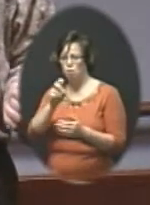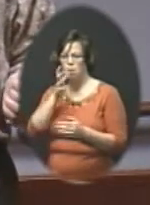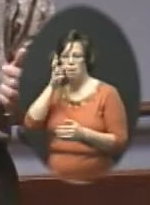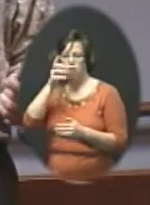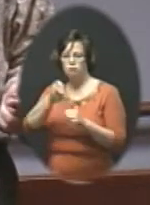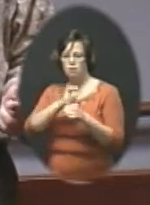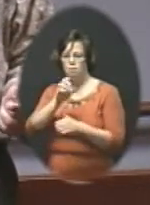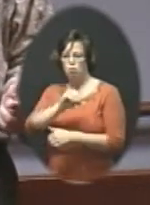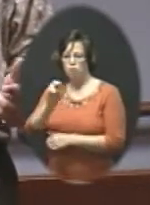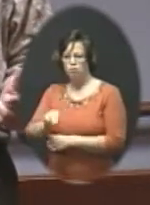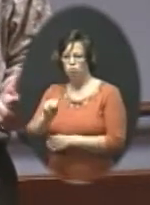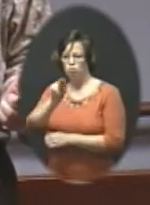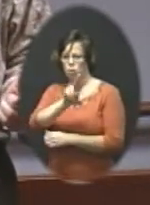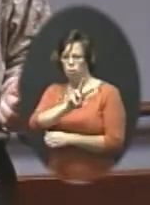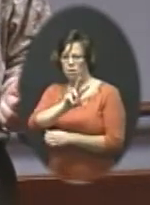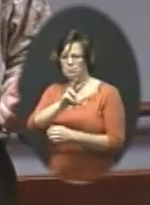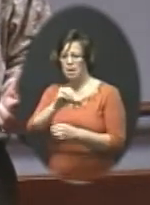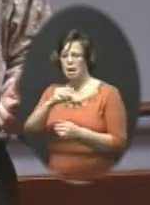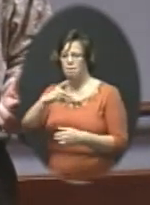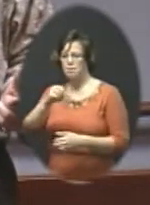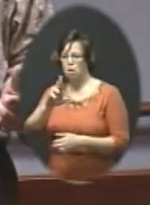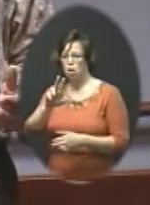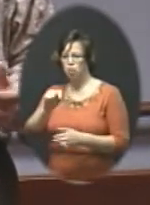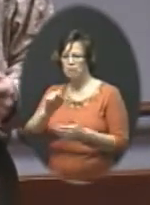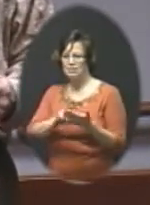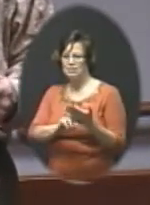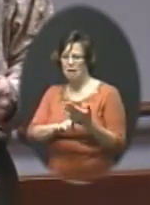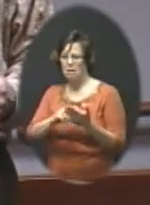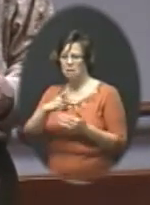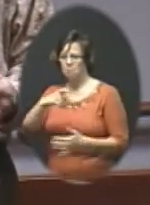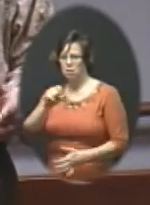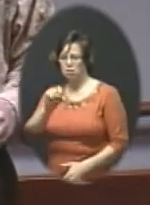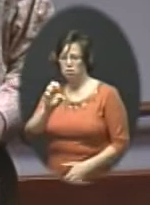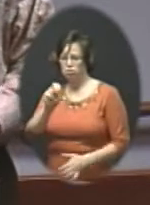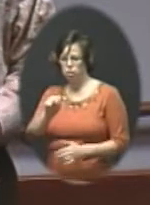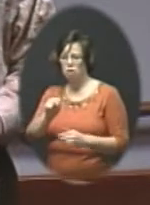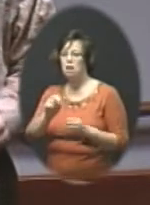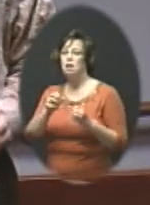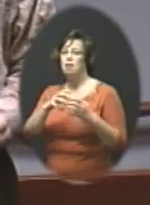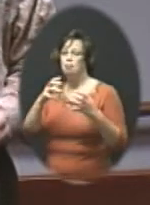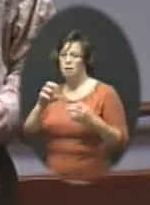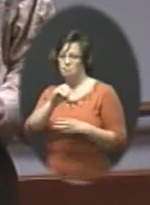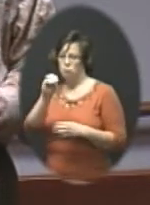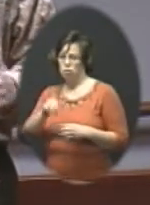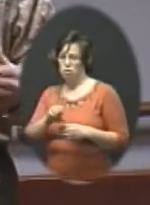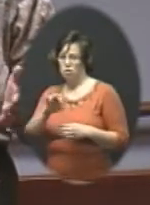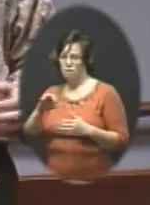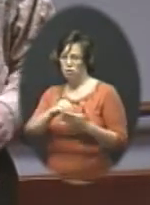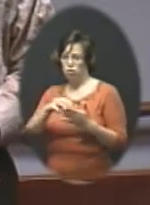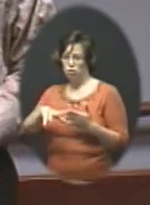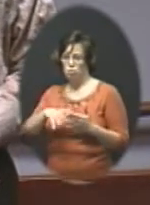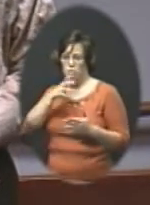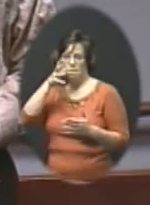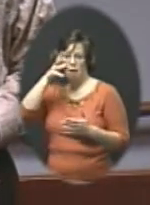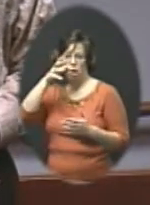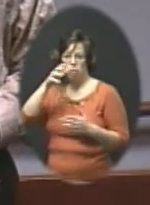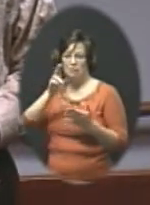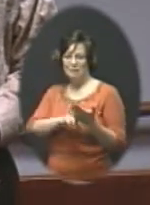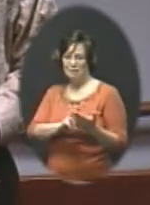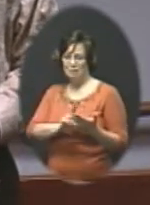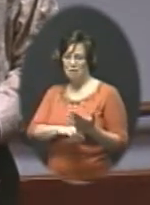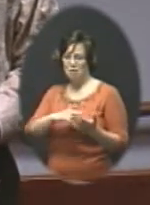Olathe Northwest and PRT sign the petition. So a large percentage of the student body parents signed the